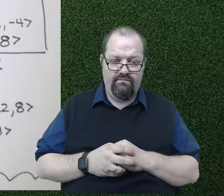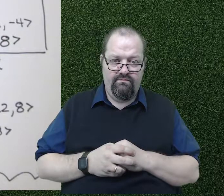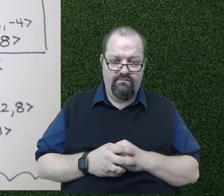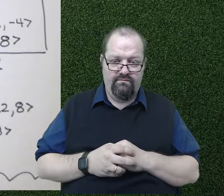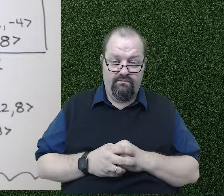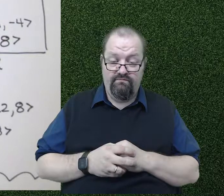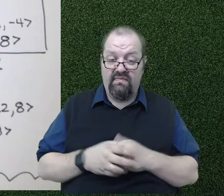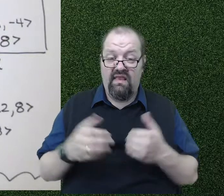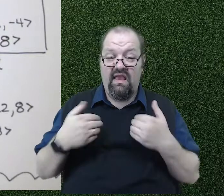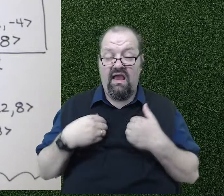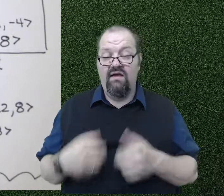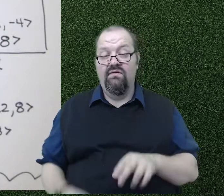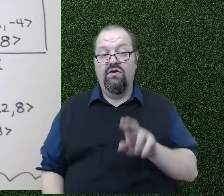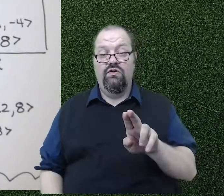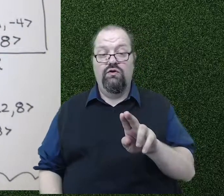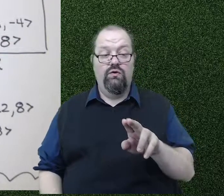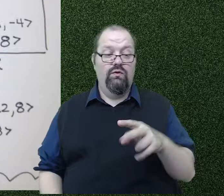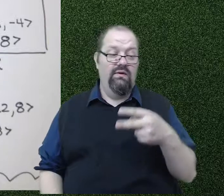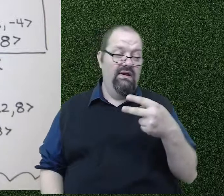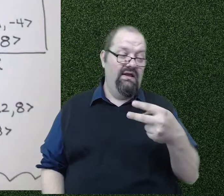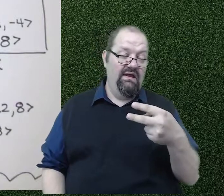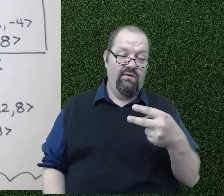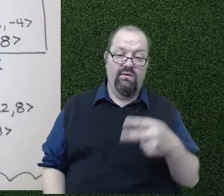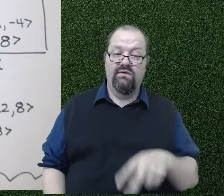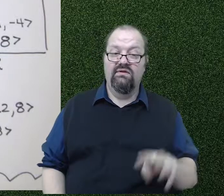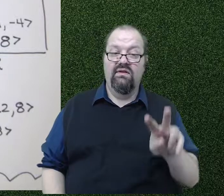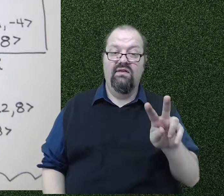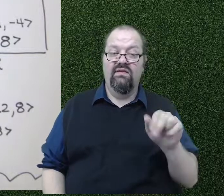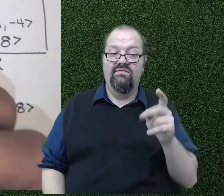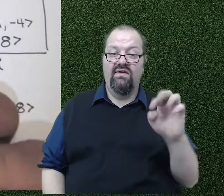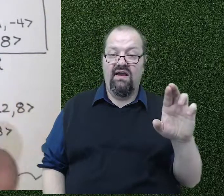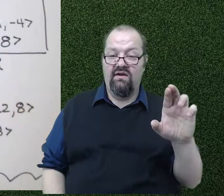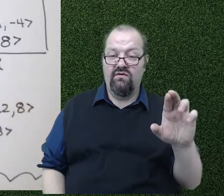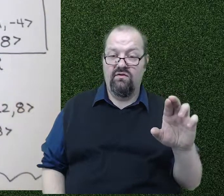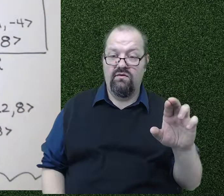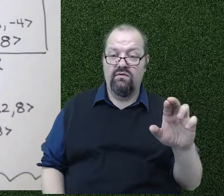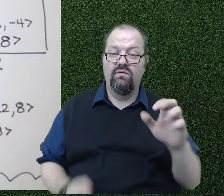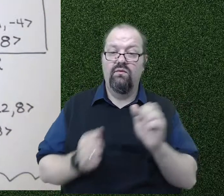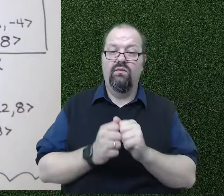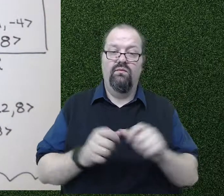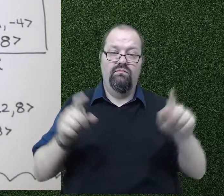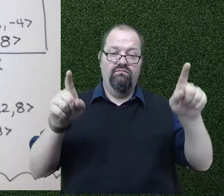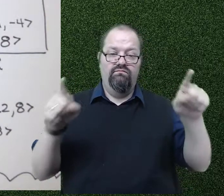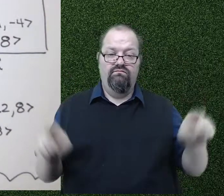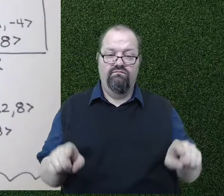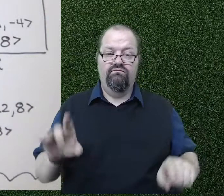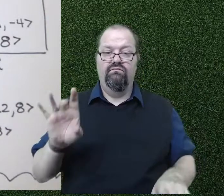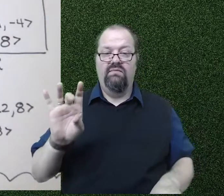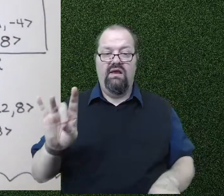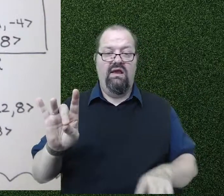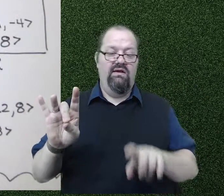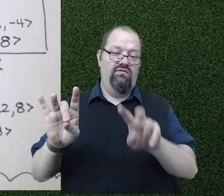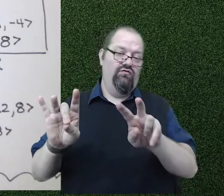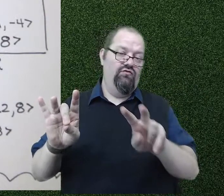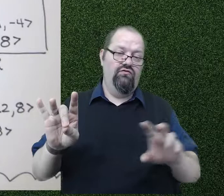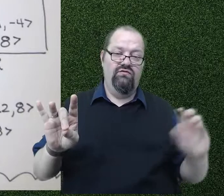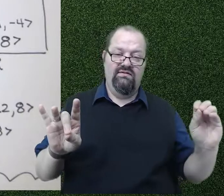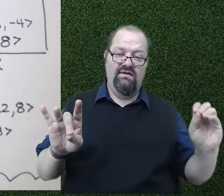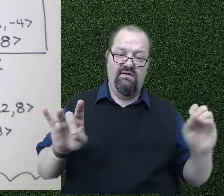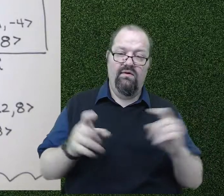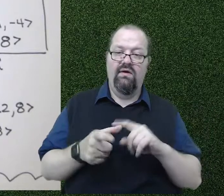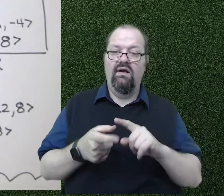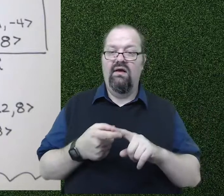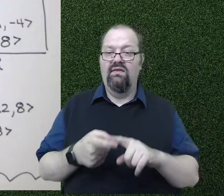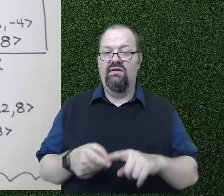I've got U equals the vector with components 8, 2, 0, and V equals the vector with